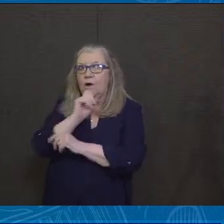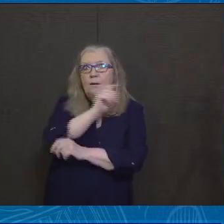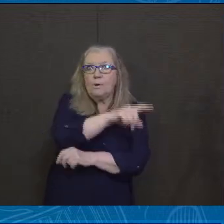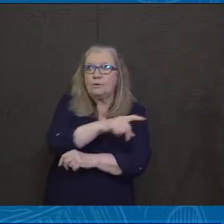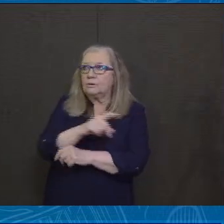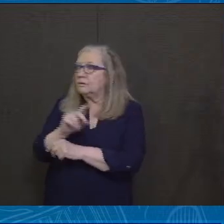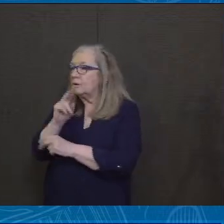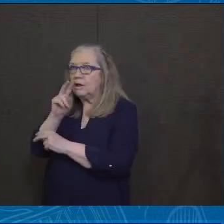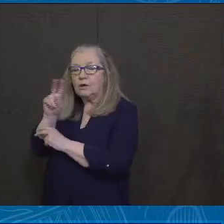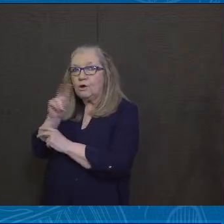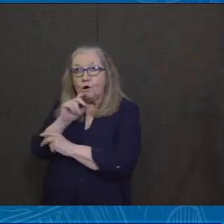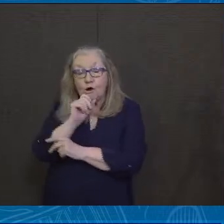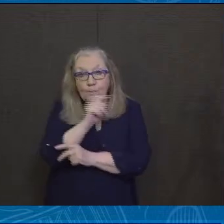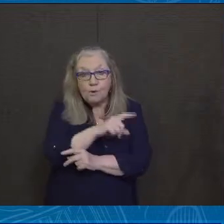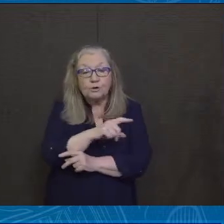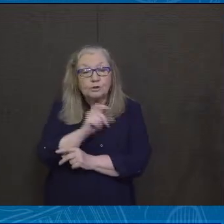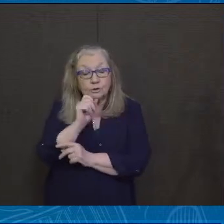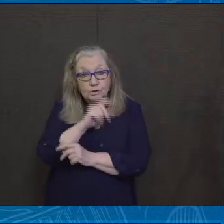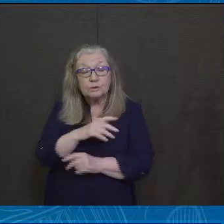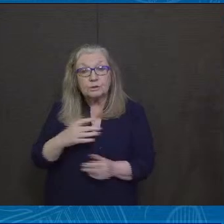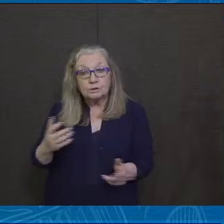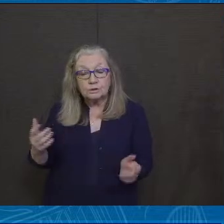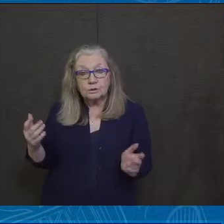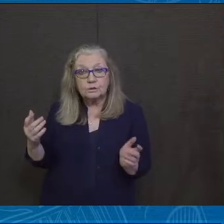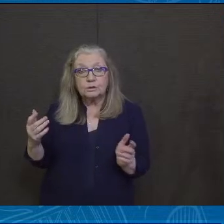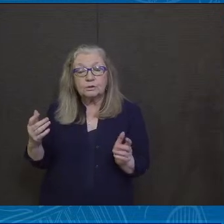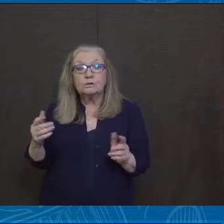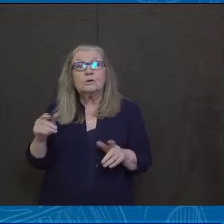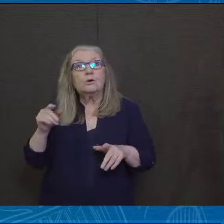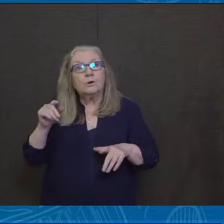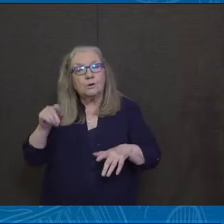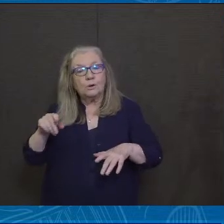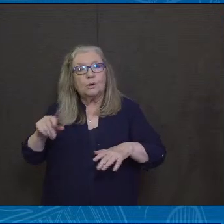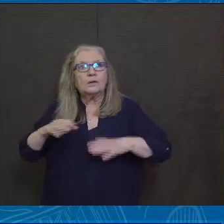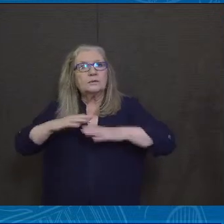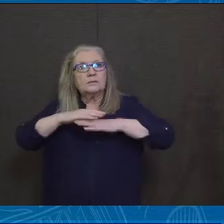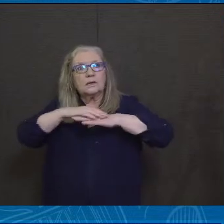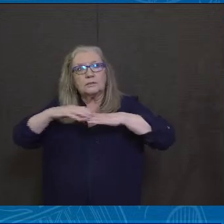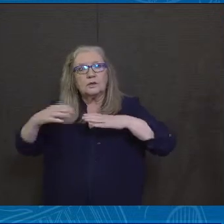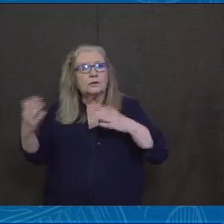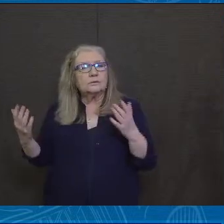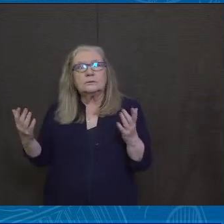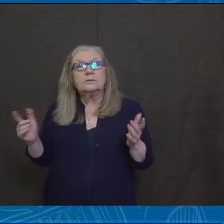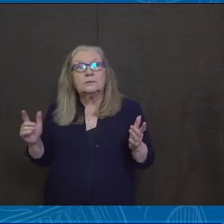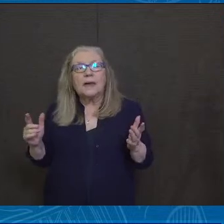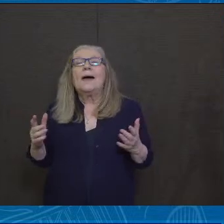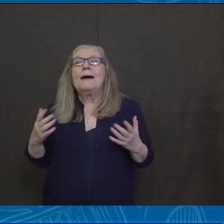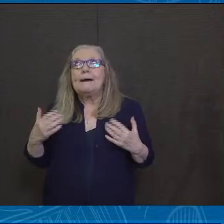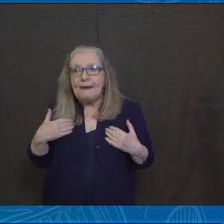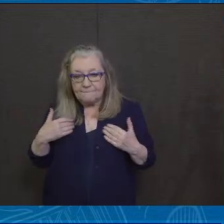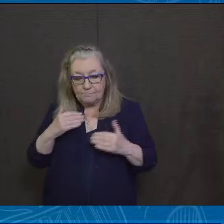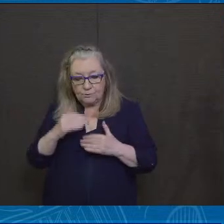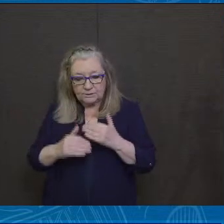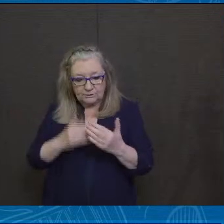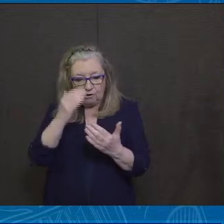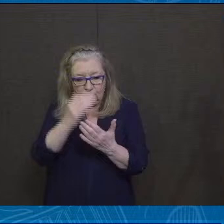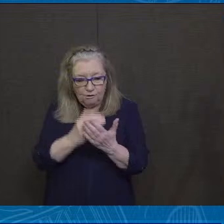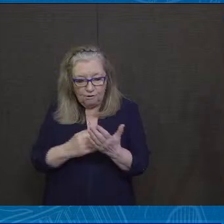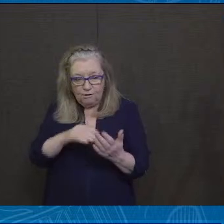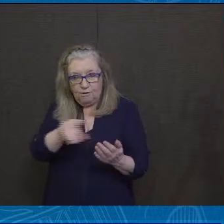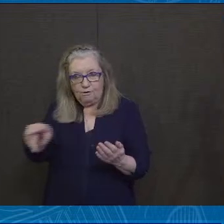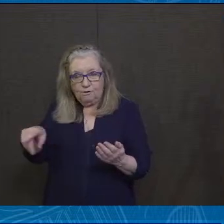And also a set of standards operating procedures help the municipality and